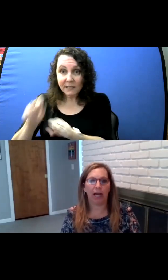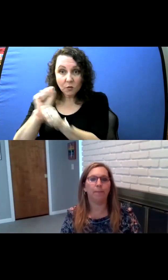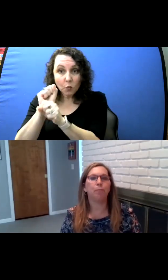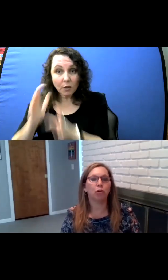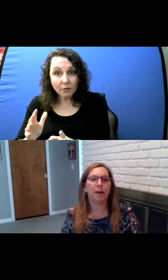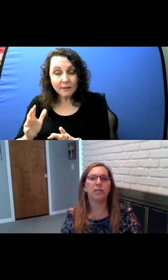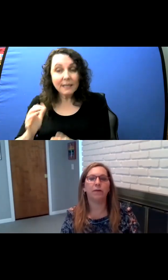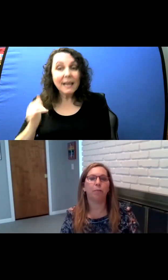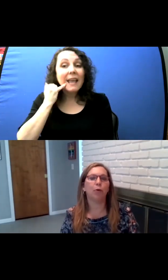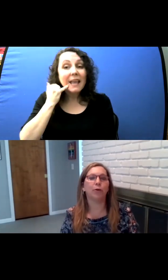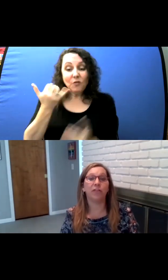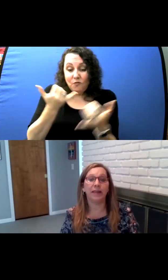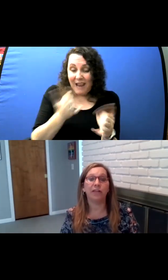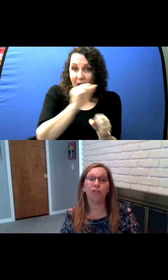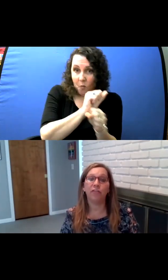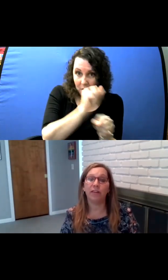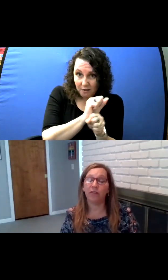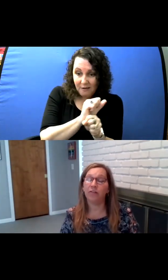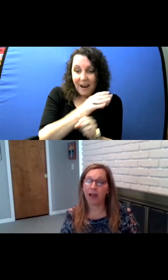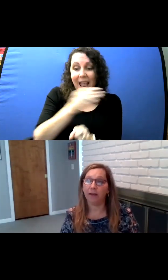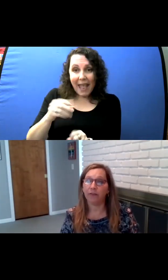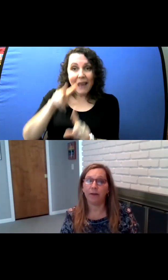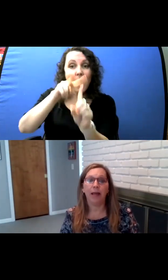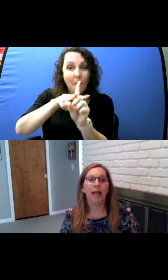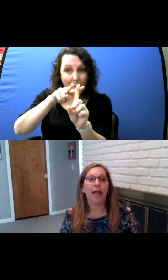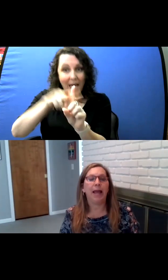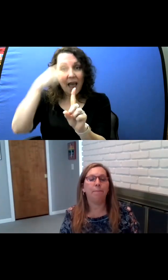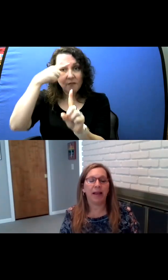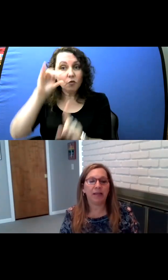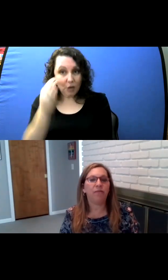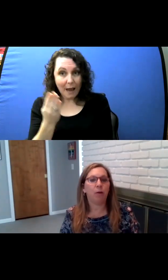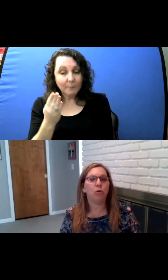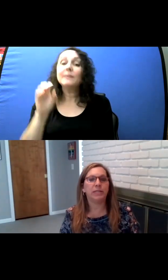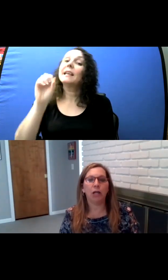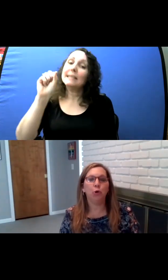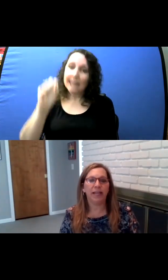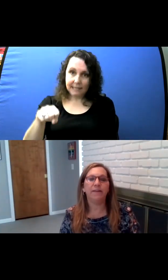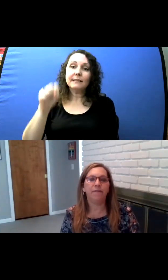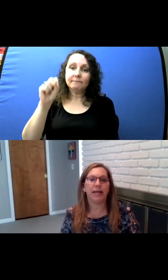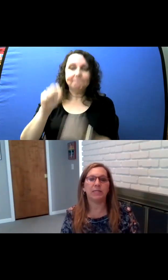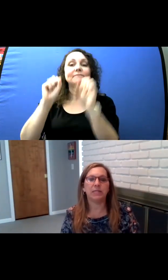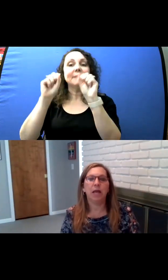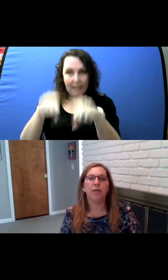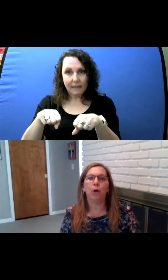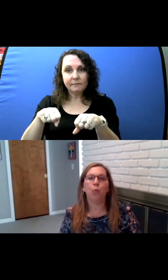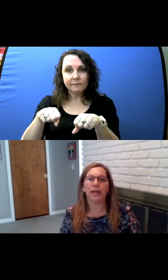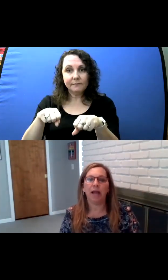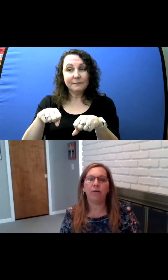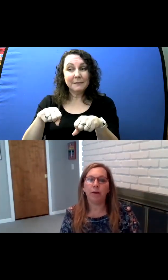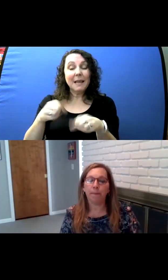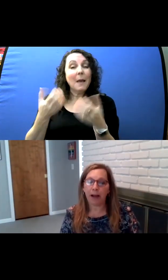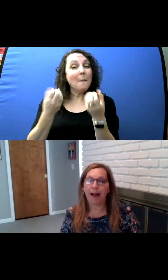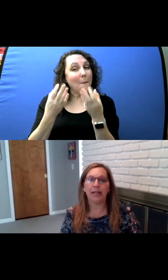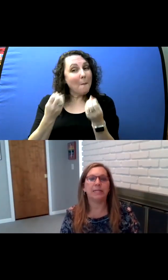for a job, prospective employers? And the answer to this is yes. And many of them will tell you in advance that we